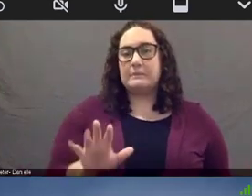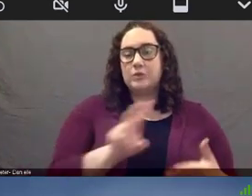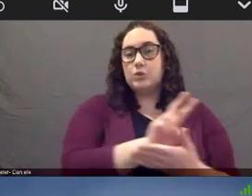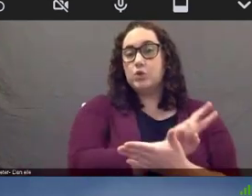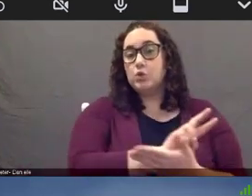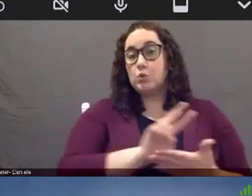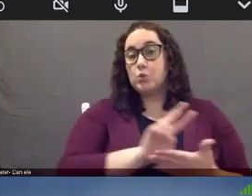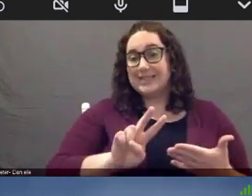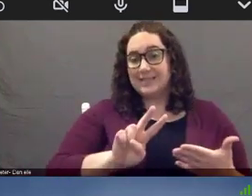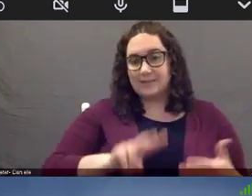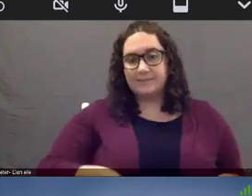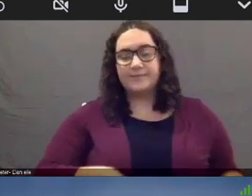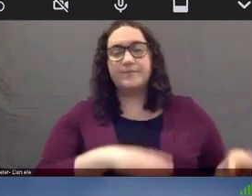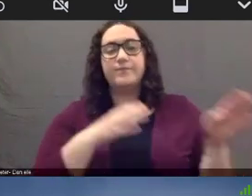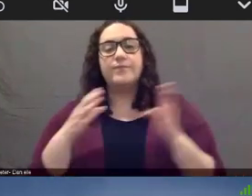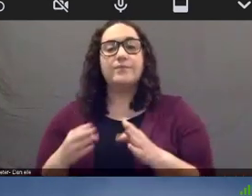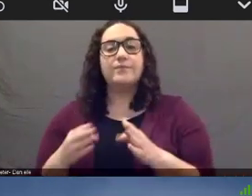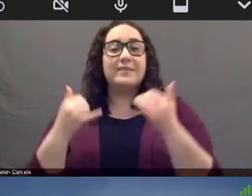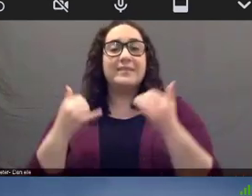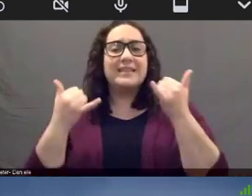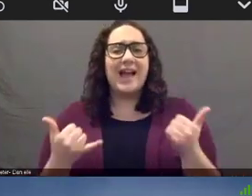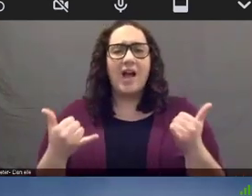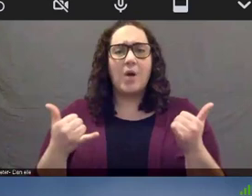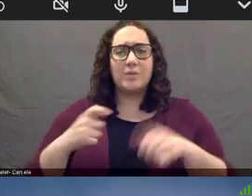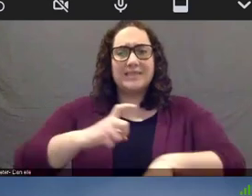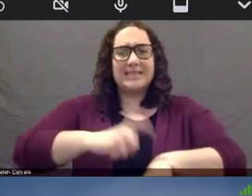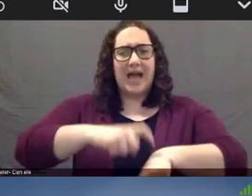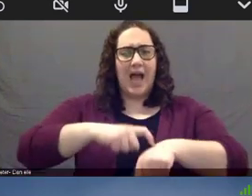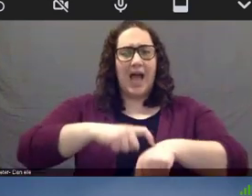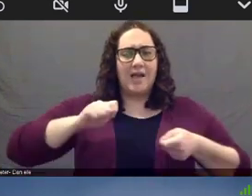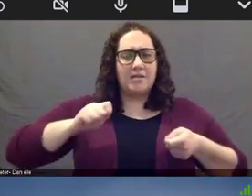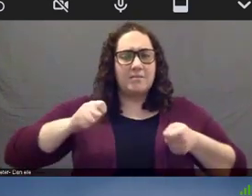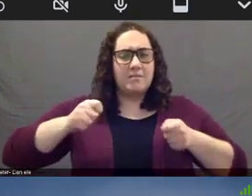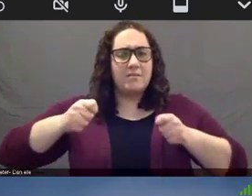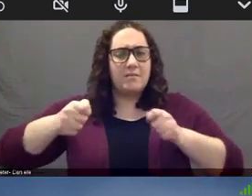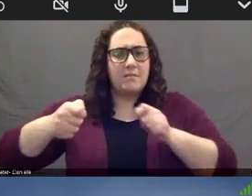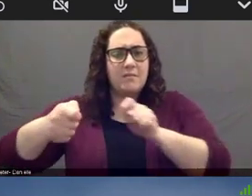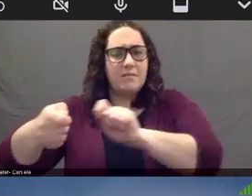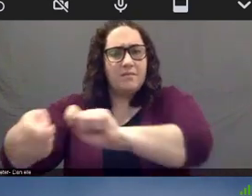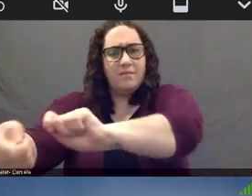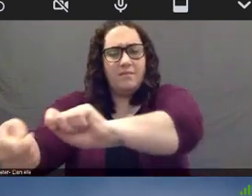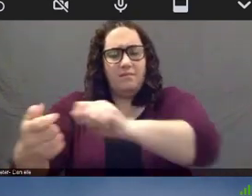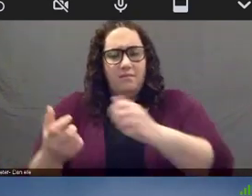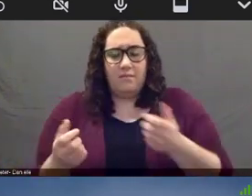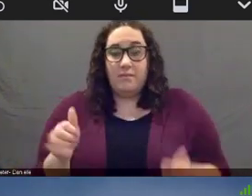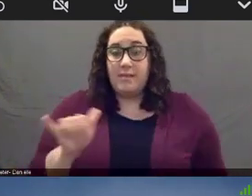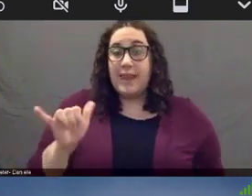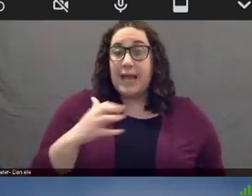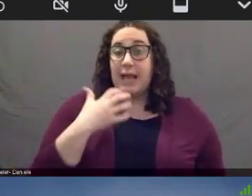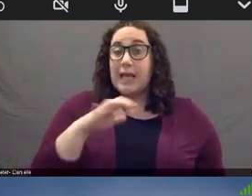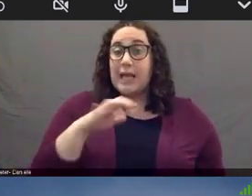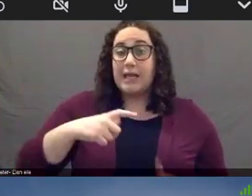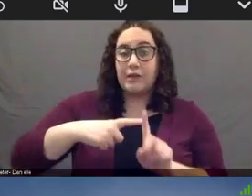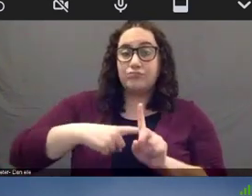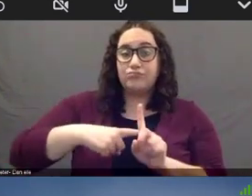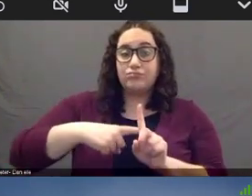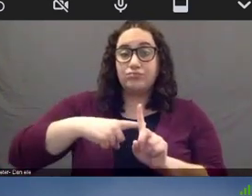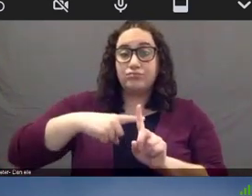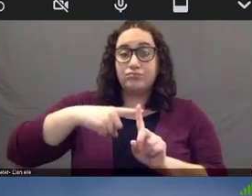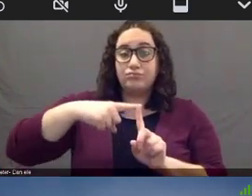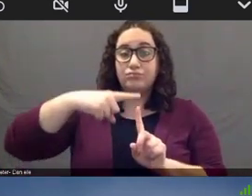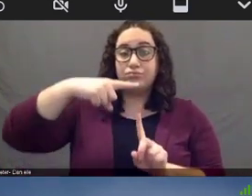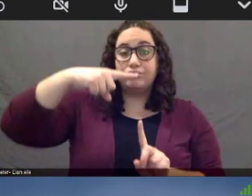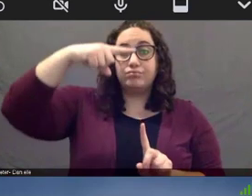heat something up, right? So here, I tried to draw in a symmetric case, you put like a block of iron